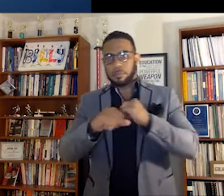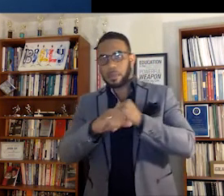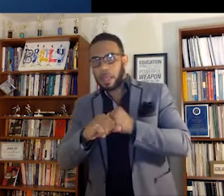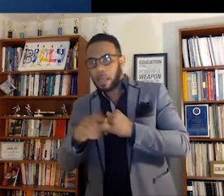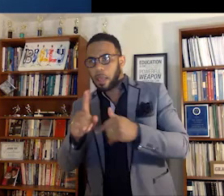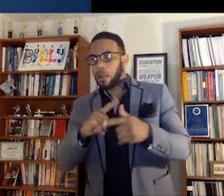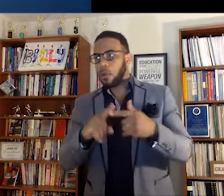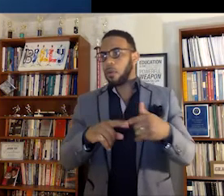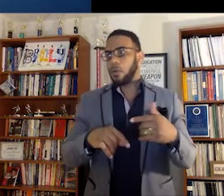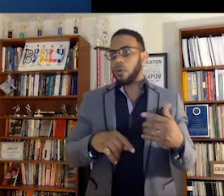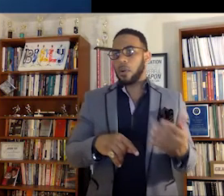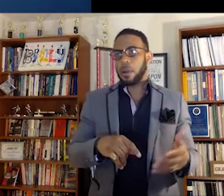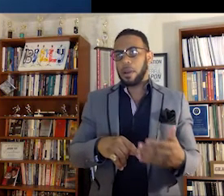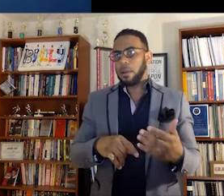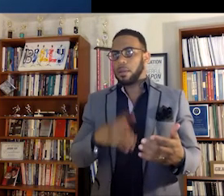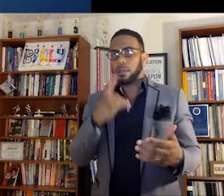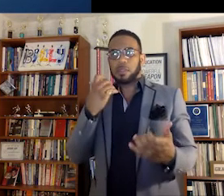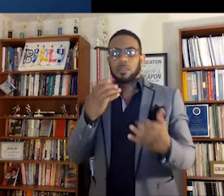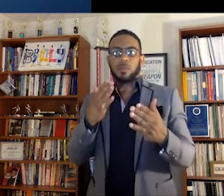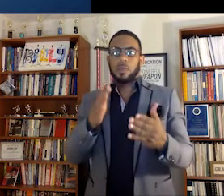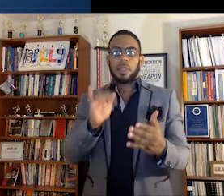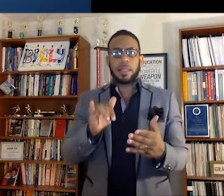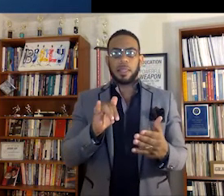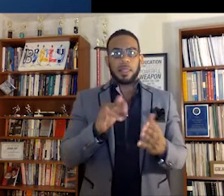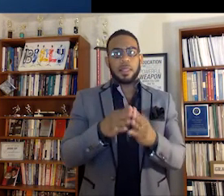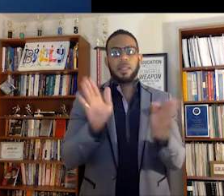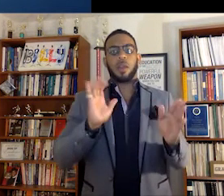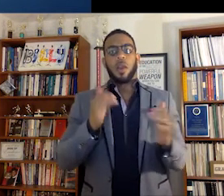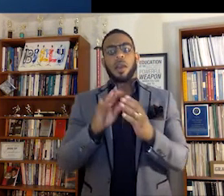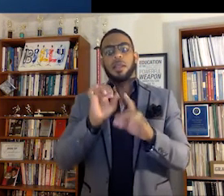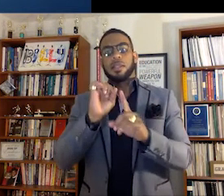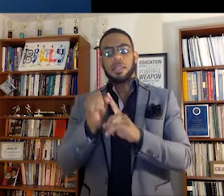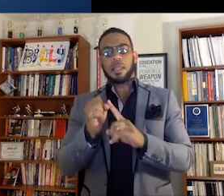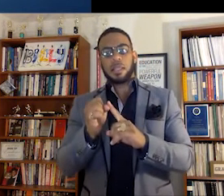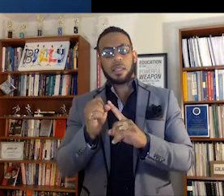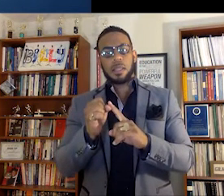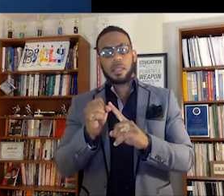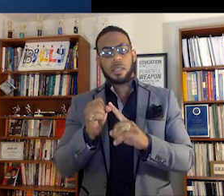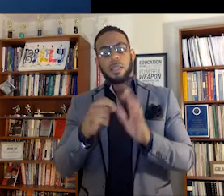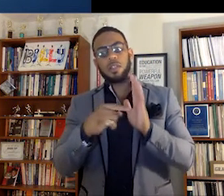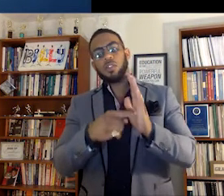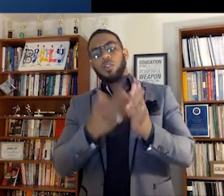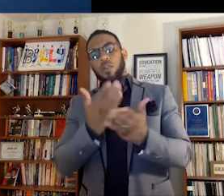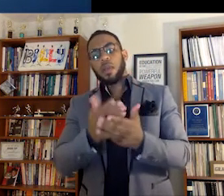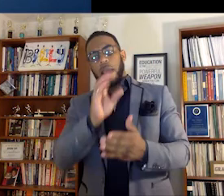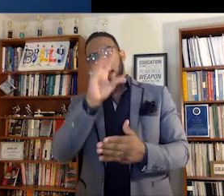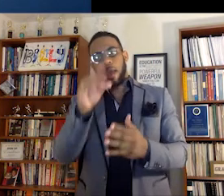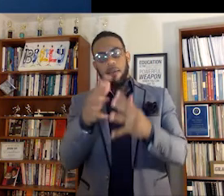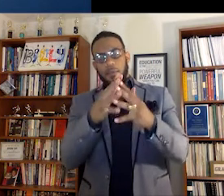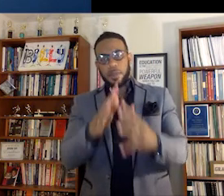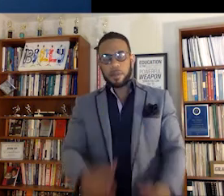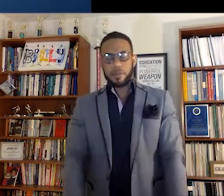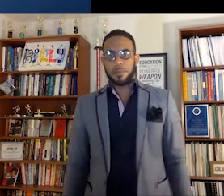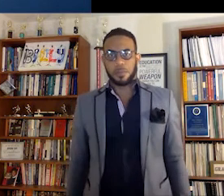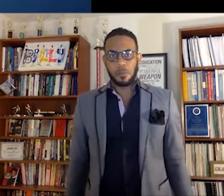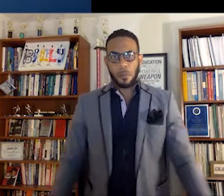ads or just the way that in general our society has portrayed African Americans.